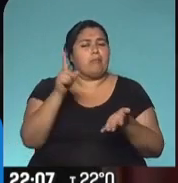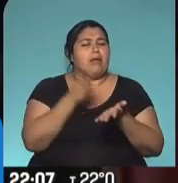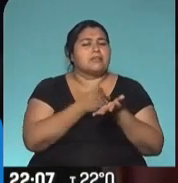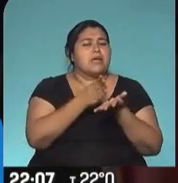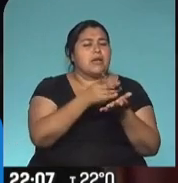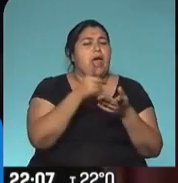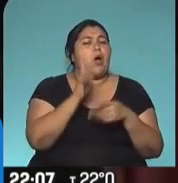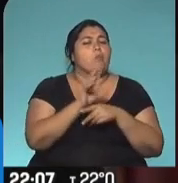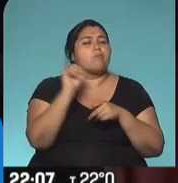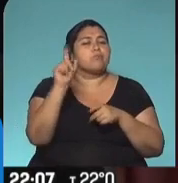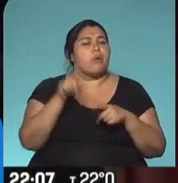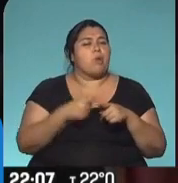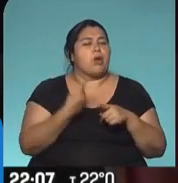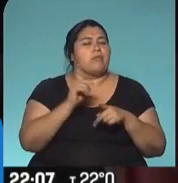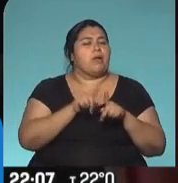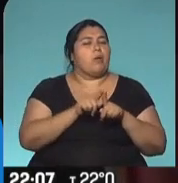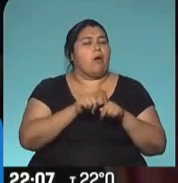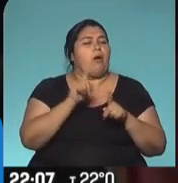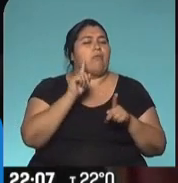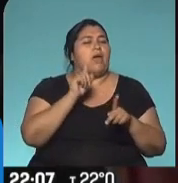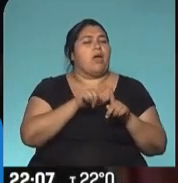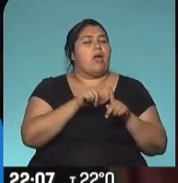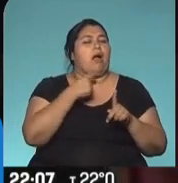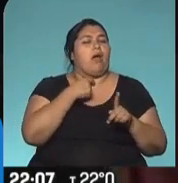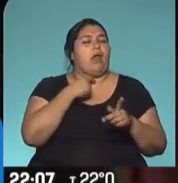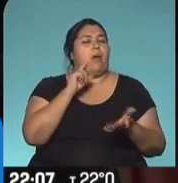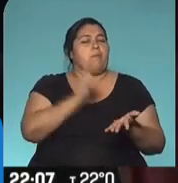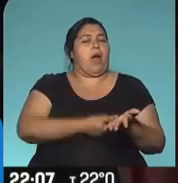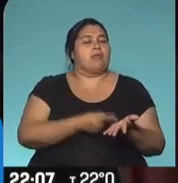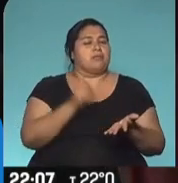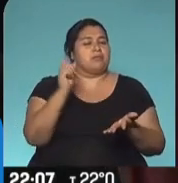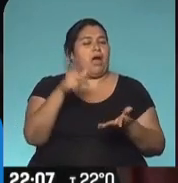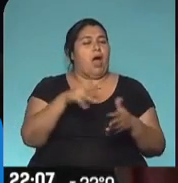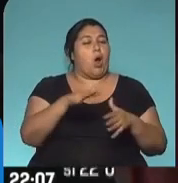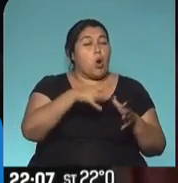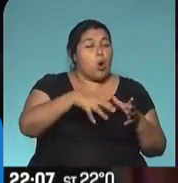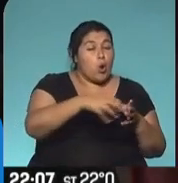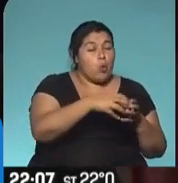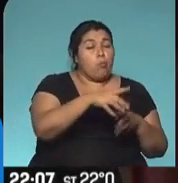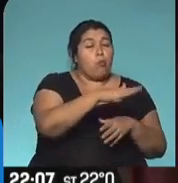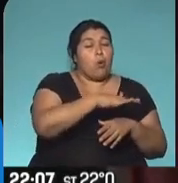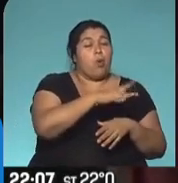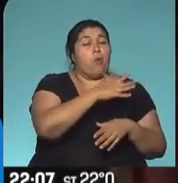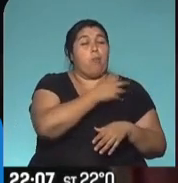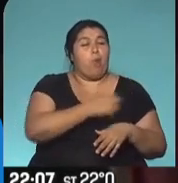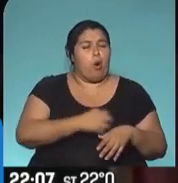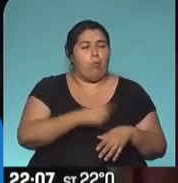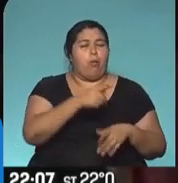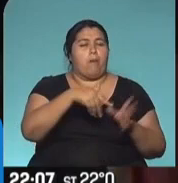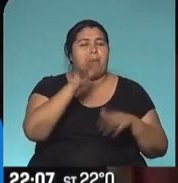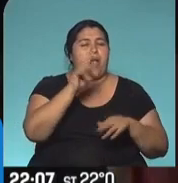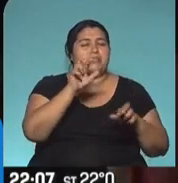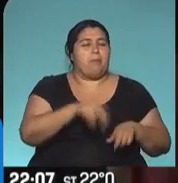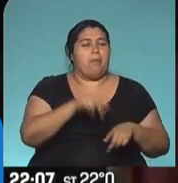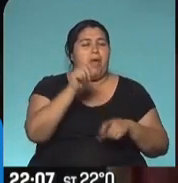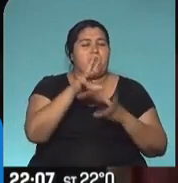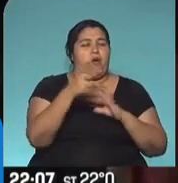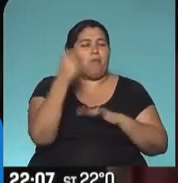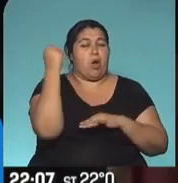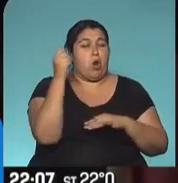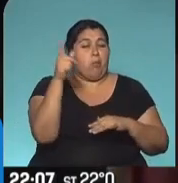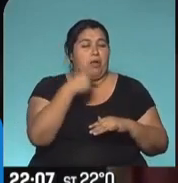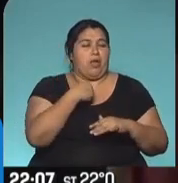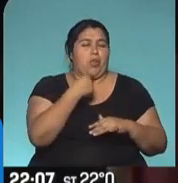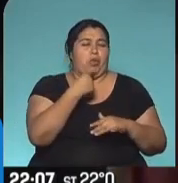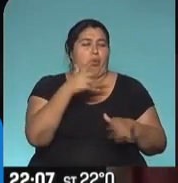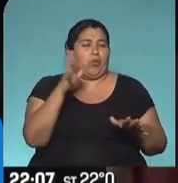policies of austerity, and many of the poorest communities, I think, will suffer very badly from the economic strategy that I